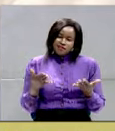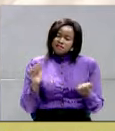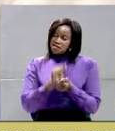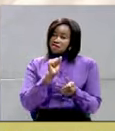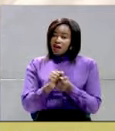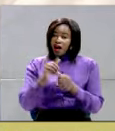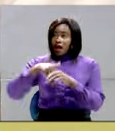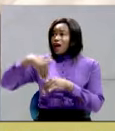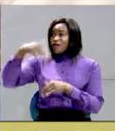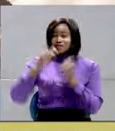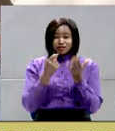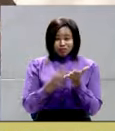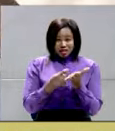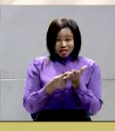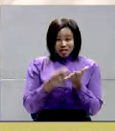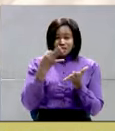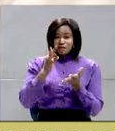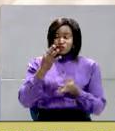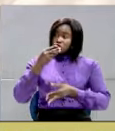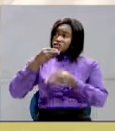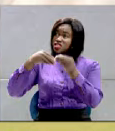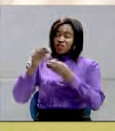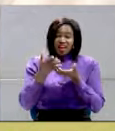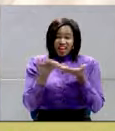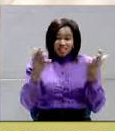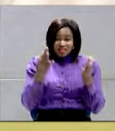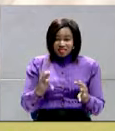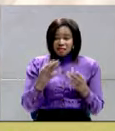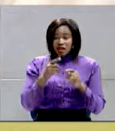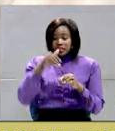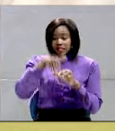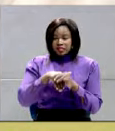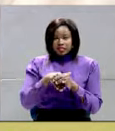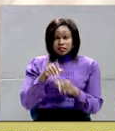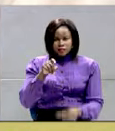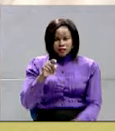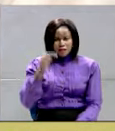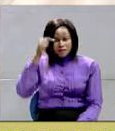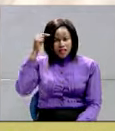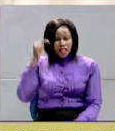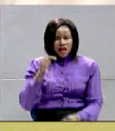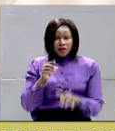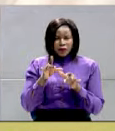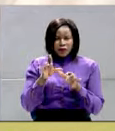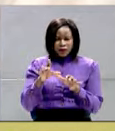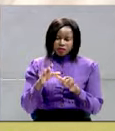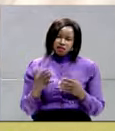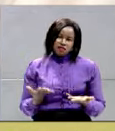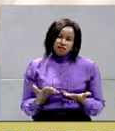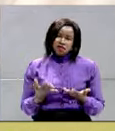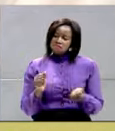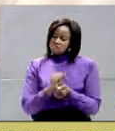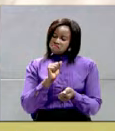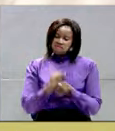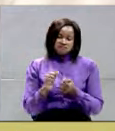Ewero singa tutwala ekirime kyona. Nibasanga w'obukuku akatale kabaka fudde.